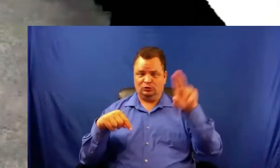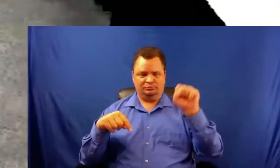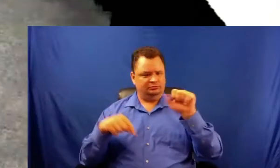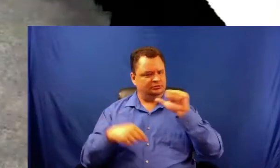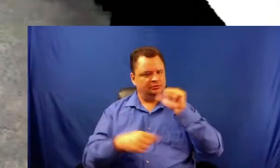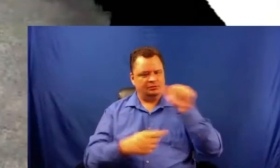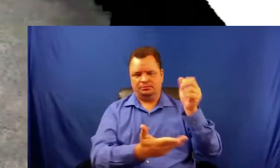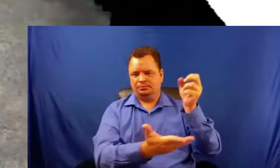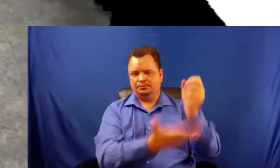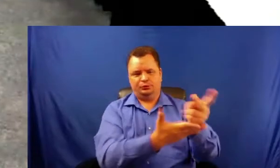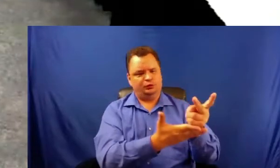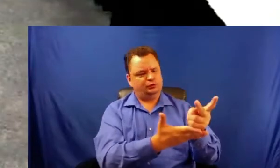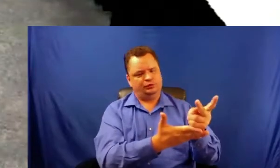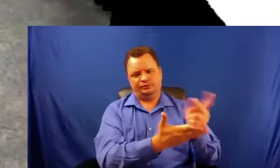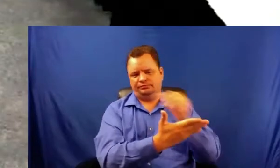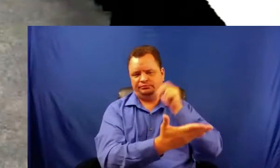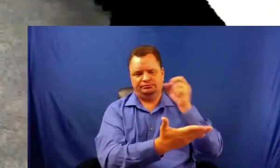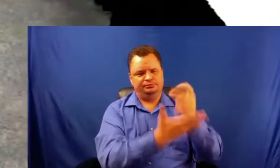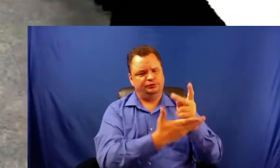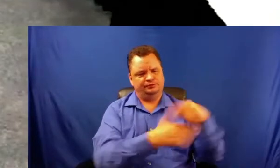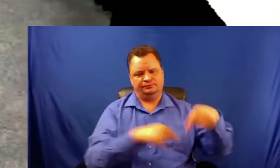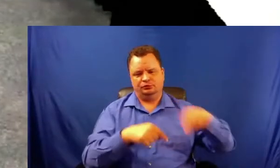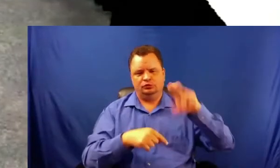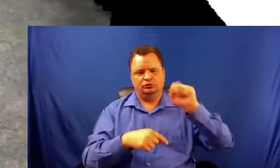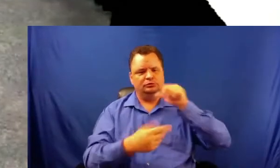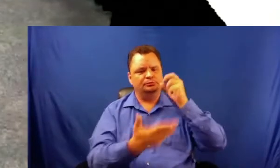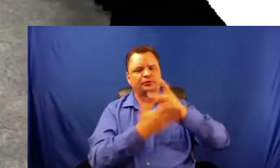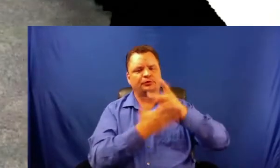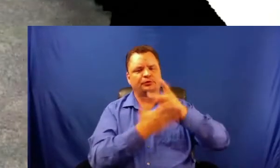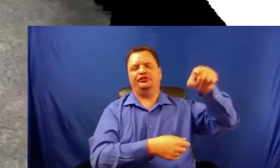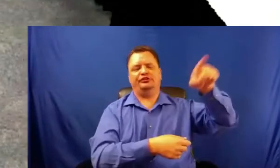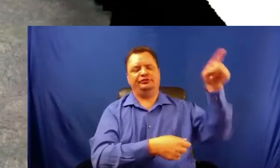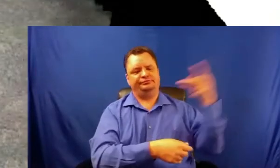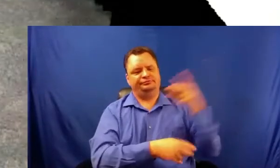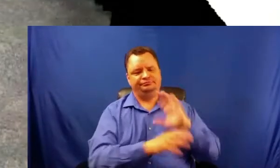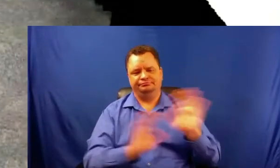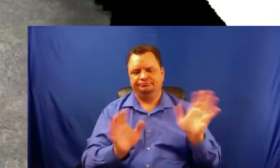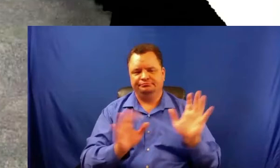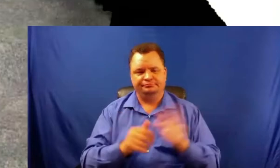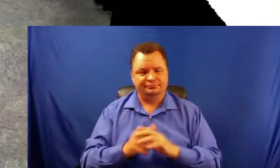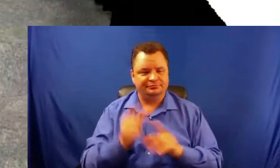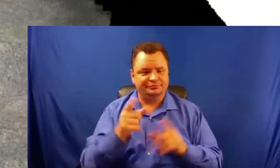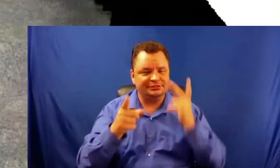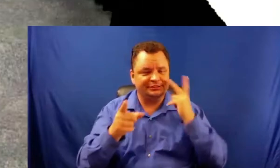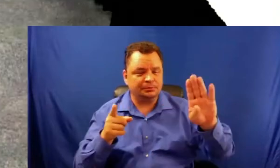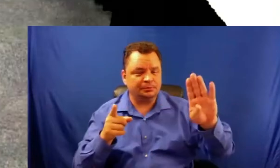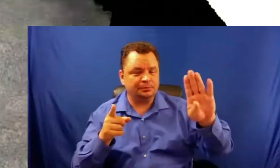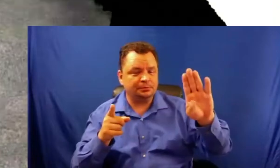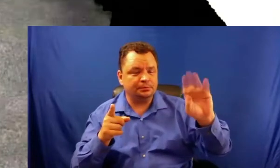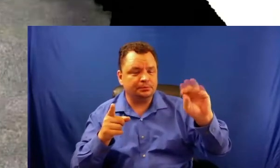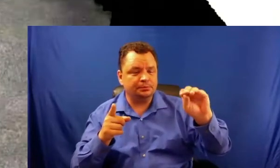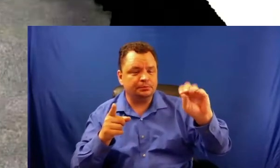in the United States at this point. And as we look at boosters, we will begin to